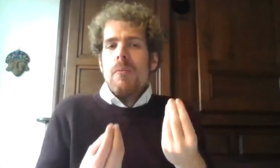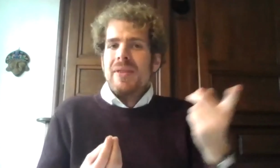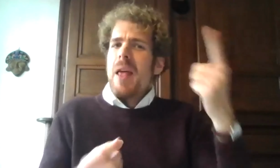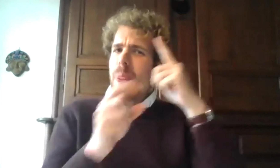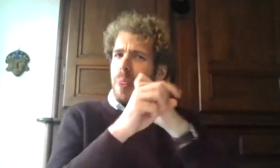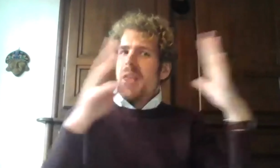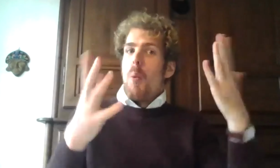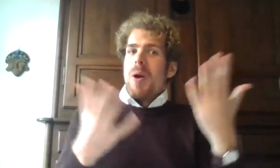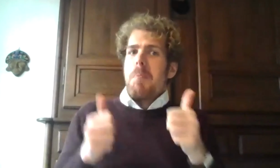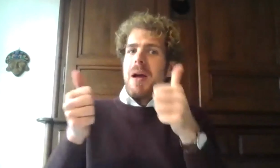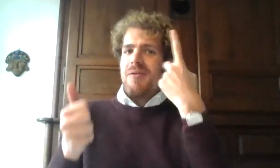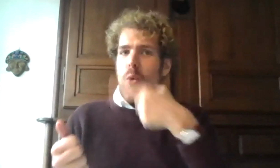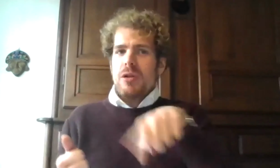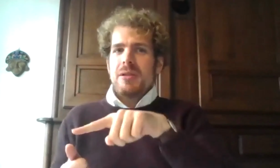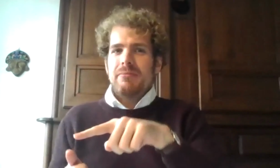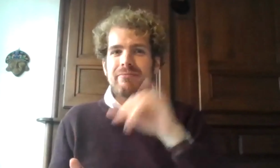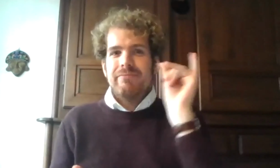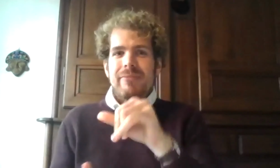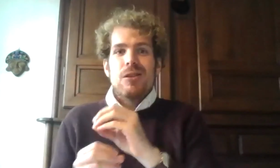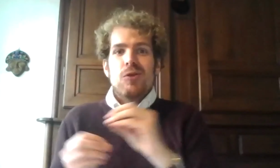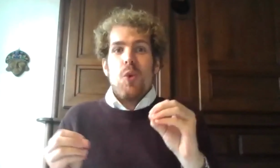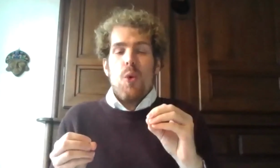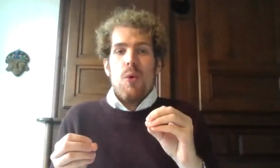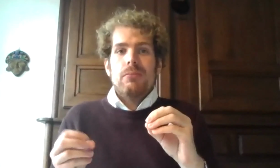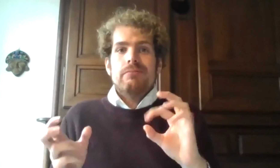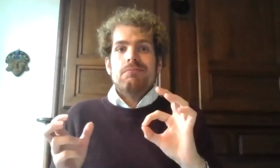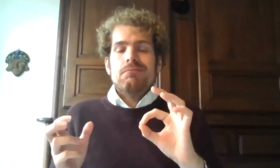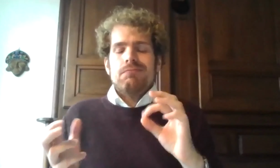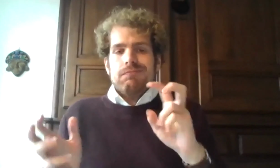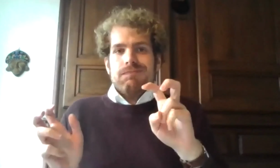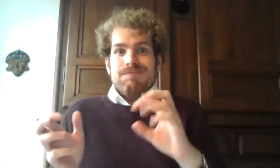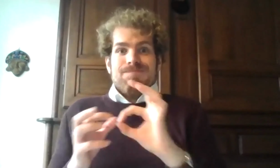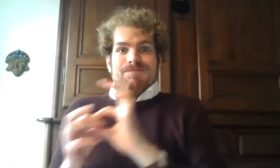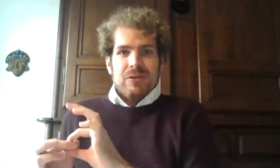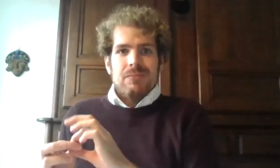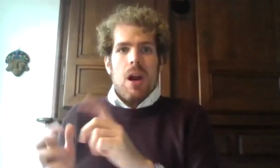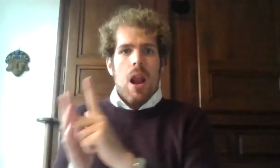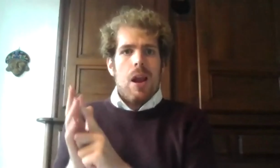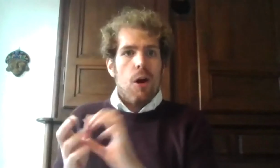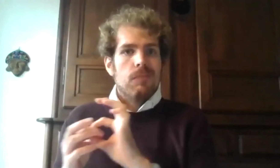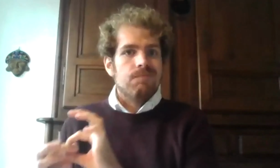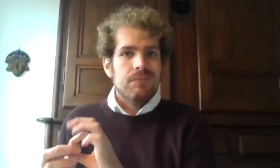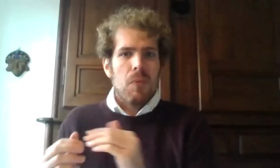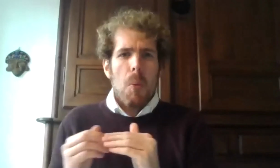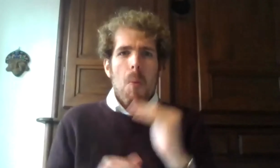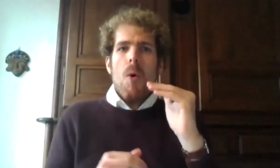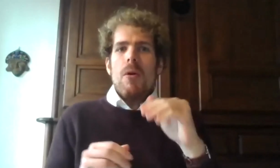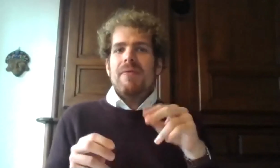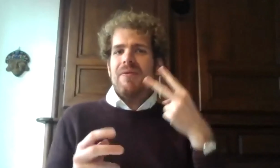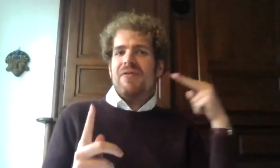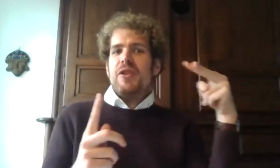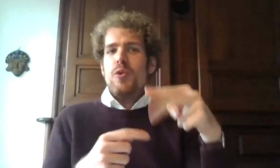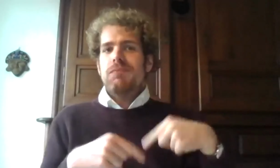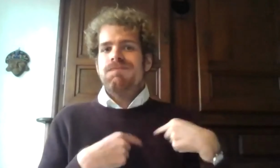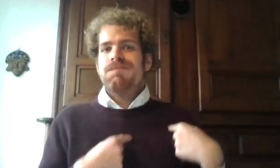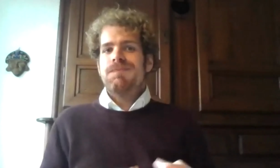If people want to create things, technology that will benefit us, they really need to involve us in that process to make sure that